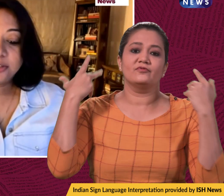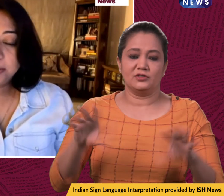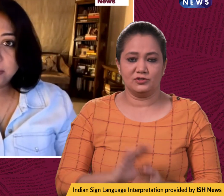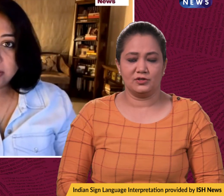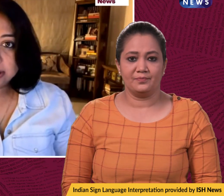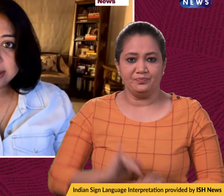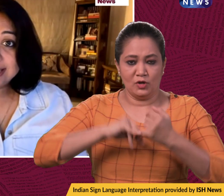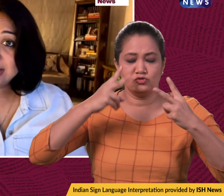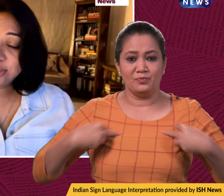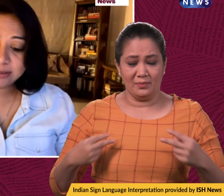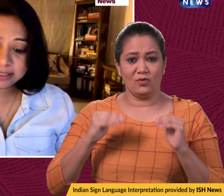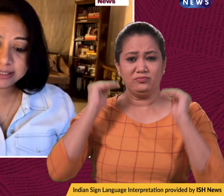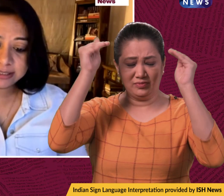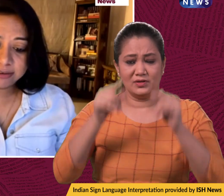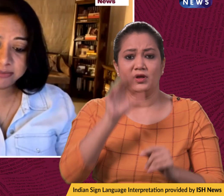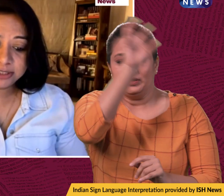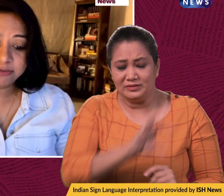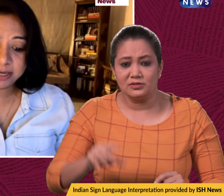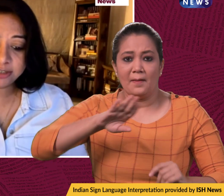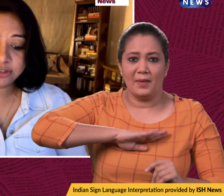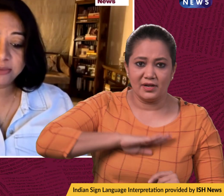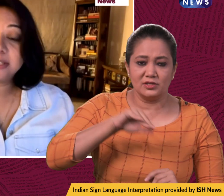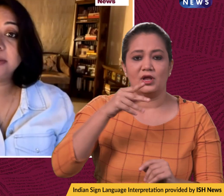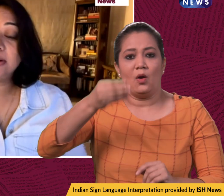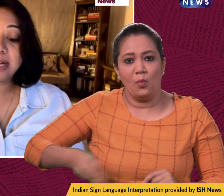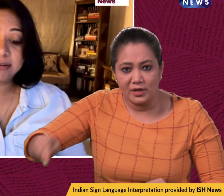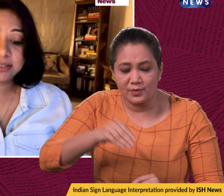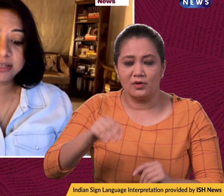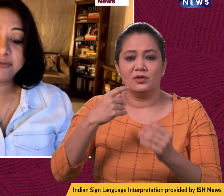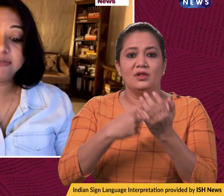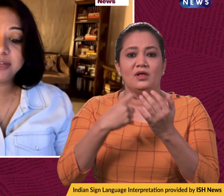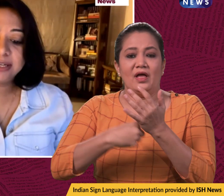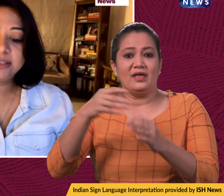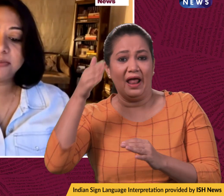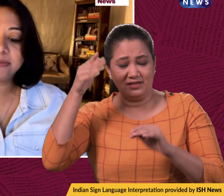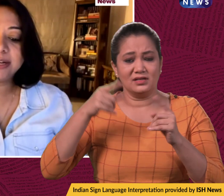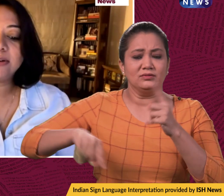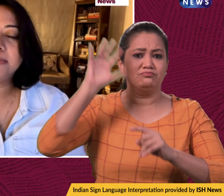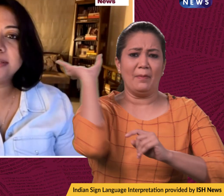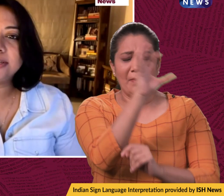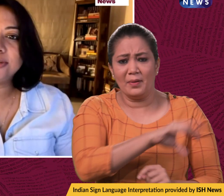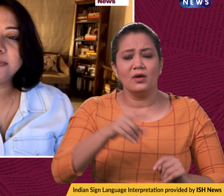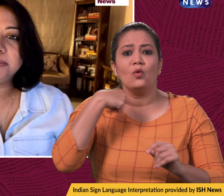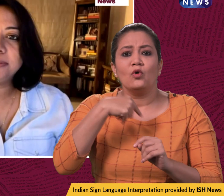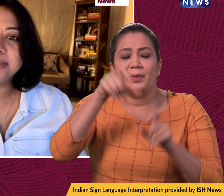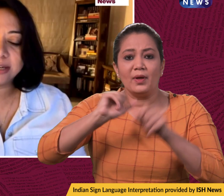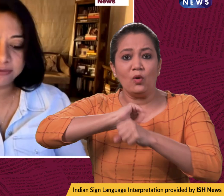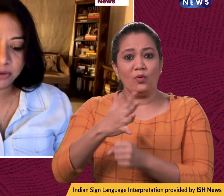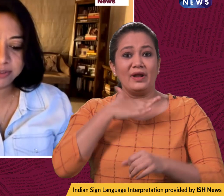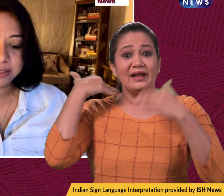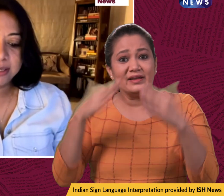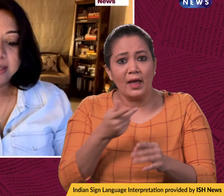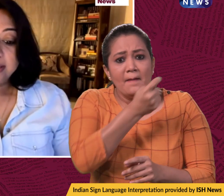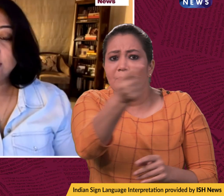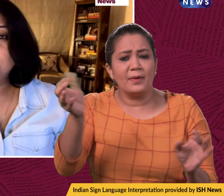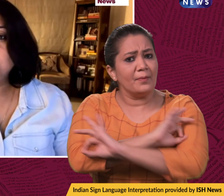The Supreme Court today lashed out at state governments of Maharashtra, West Bengal and Rajasthan for failing to provide compensation to the people who died